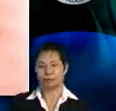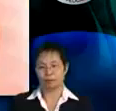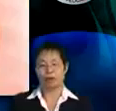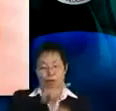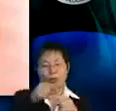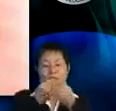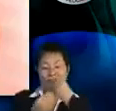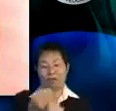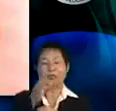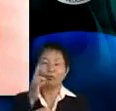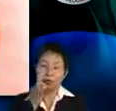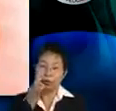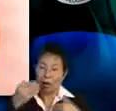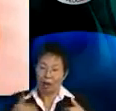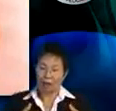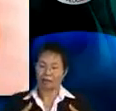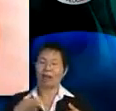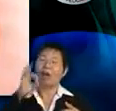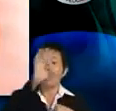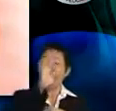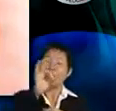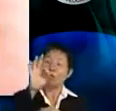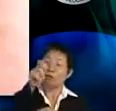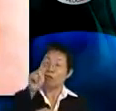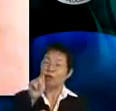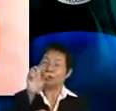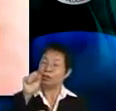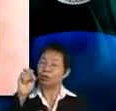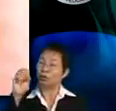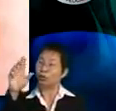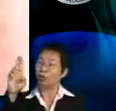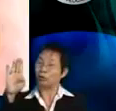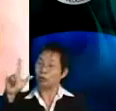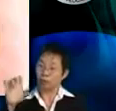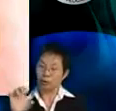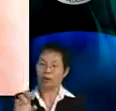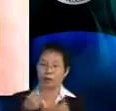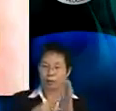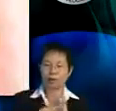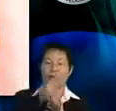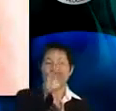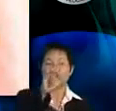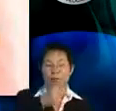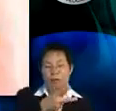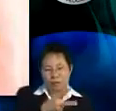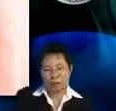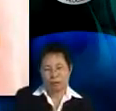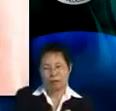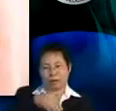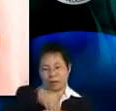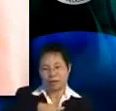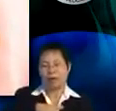When you eat foods that contain fat-soluble vitamins, the vitamins are stored in the fat tissues in your